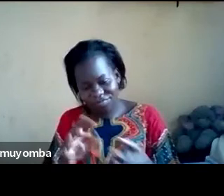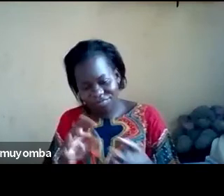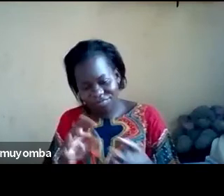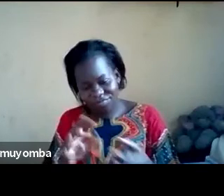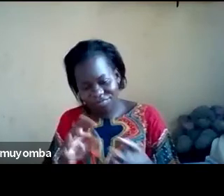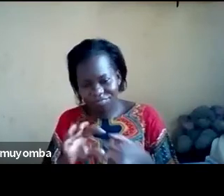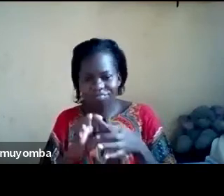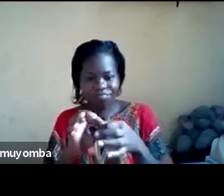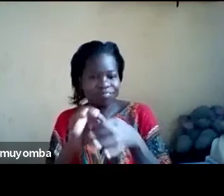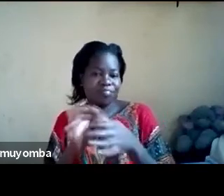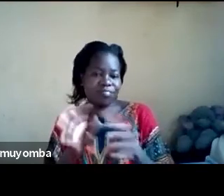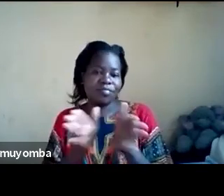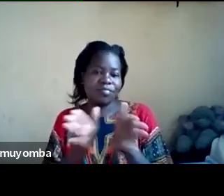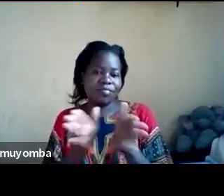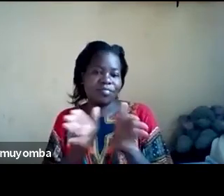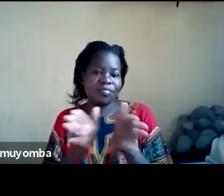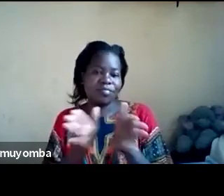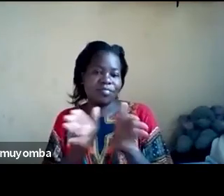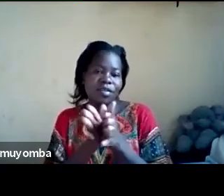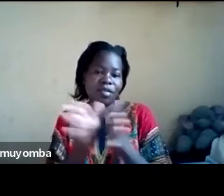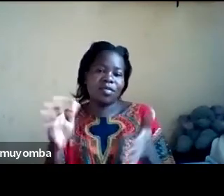young people to meet us halfway, yeah?